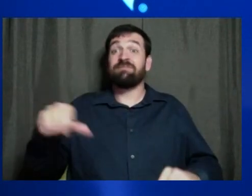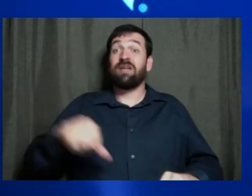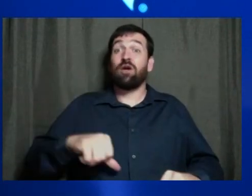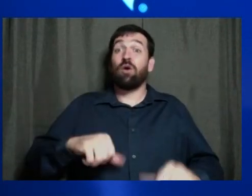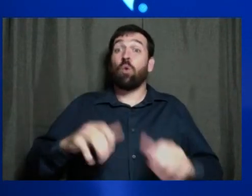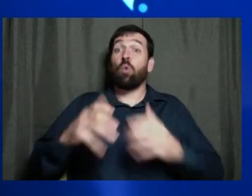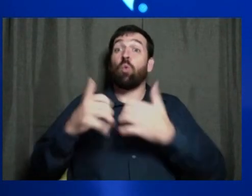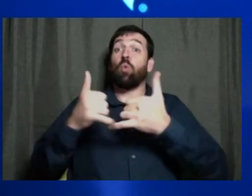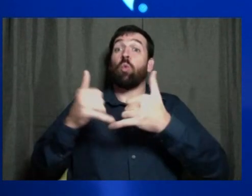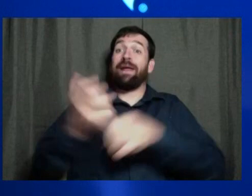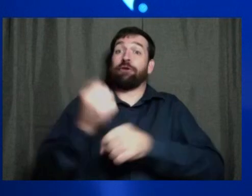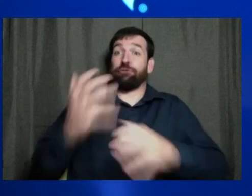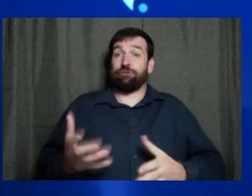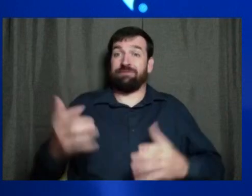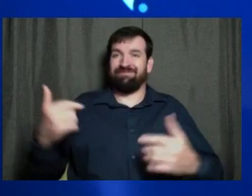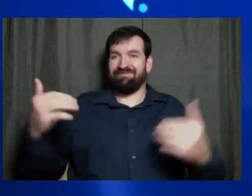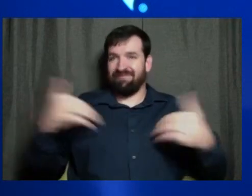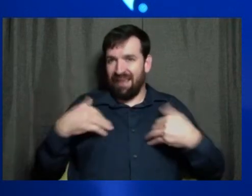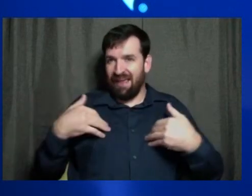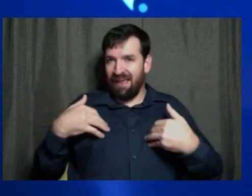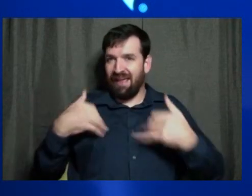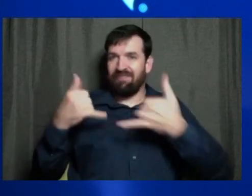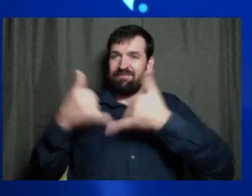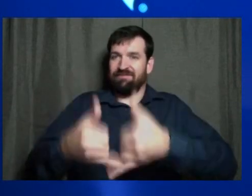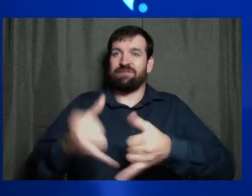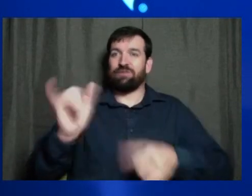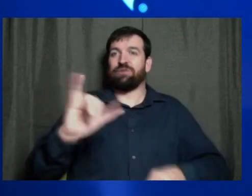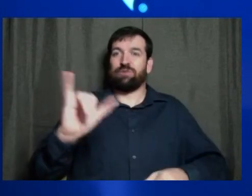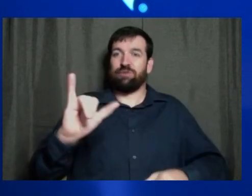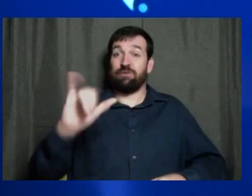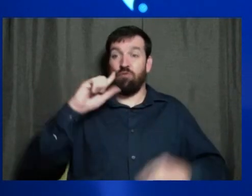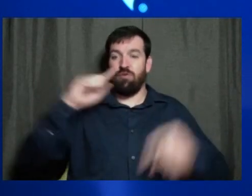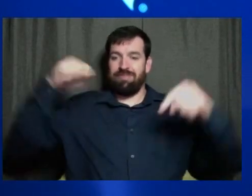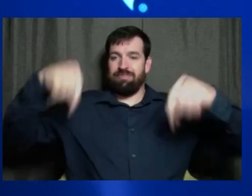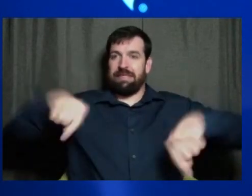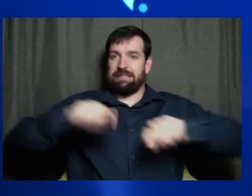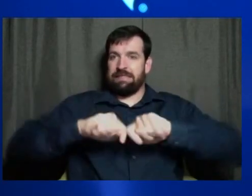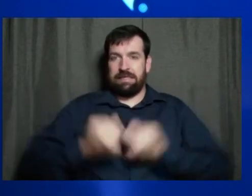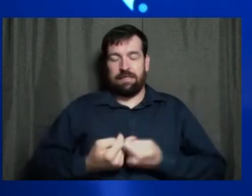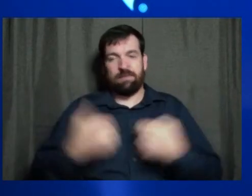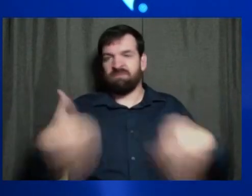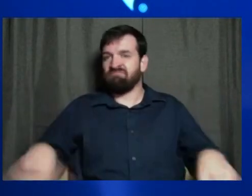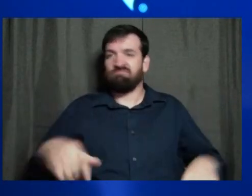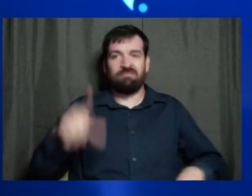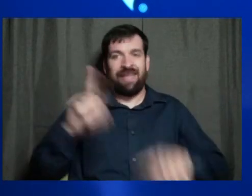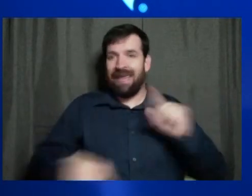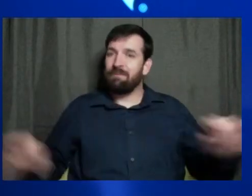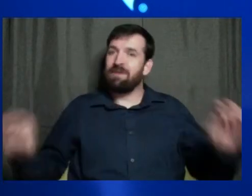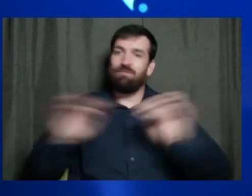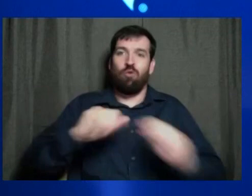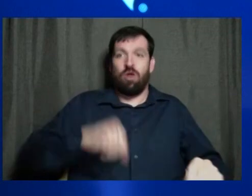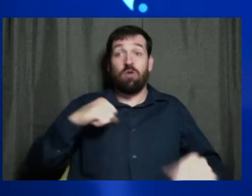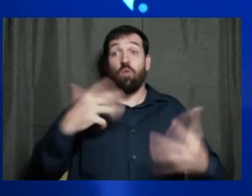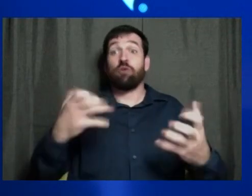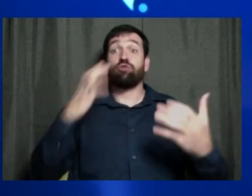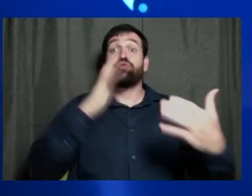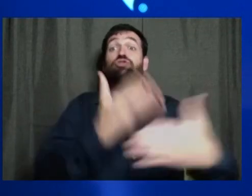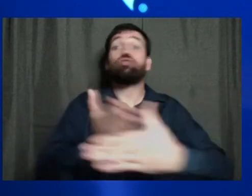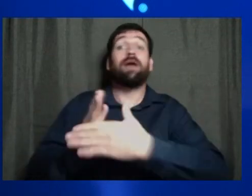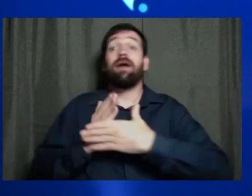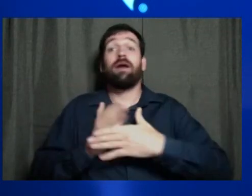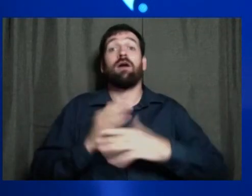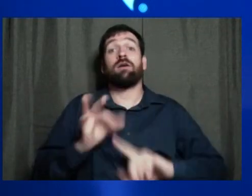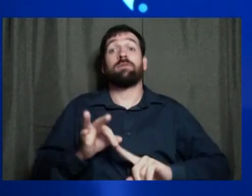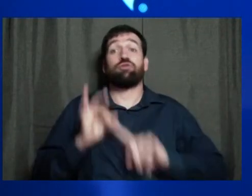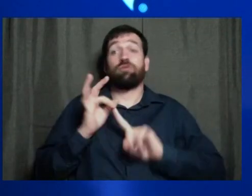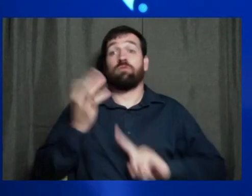one of these statues, another one, coming along to this team, which I couldn't be more proud of. I wanted to share this award with you especially because we know